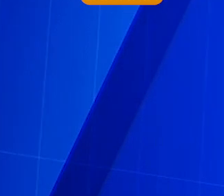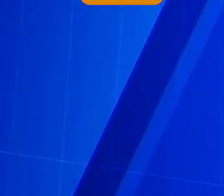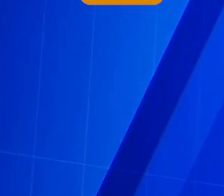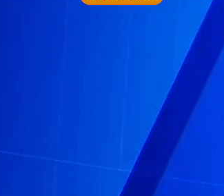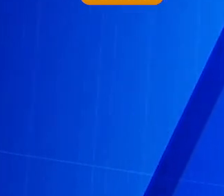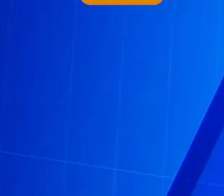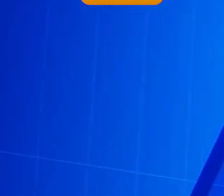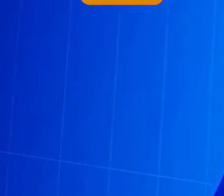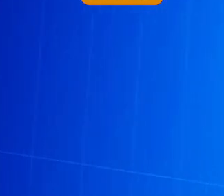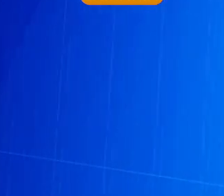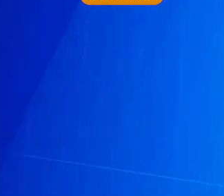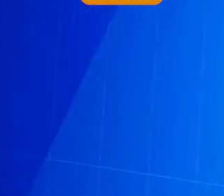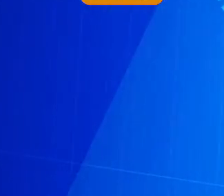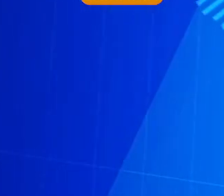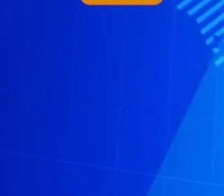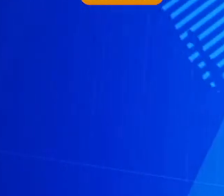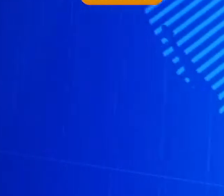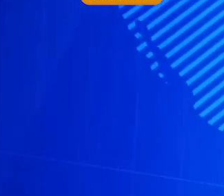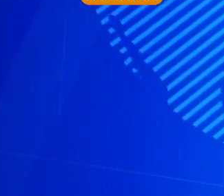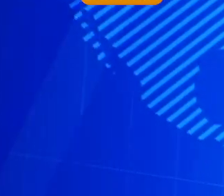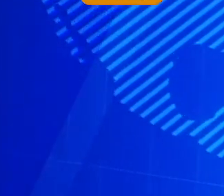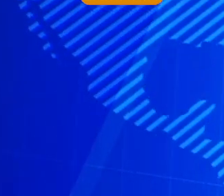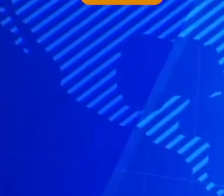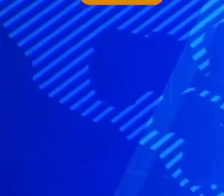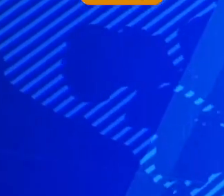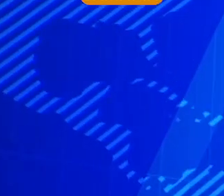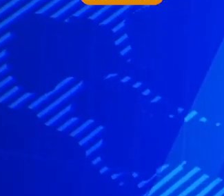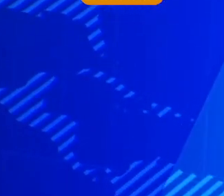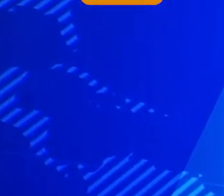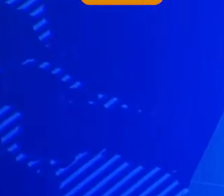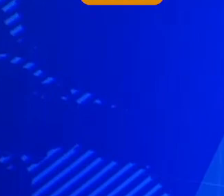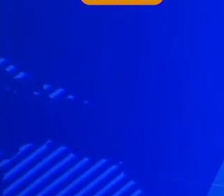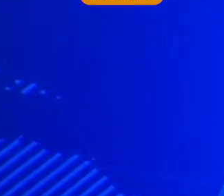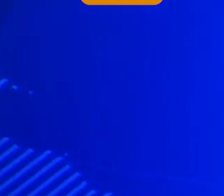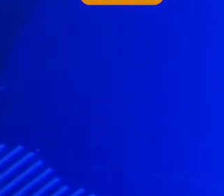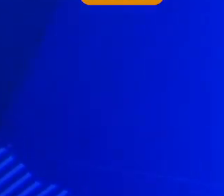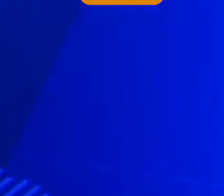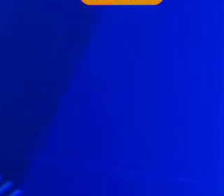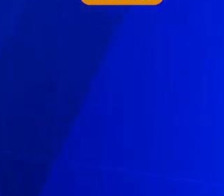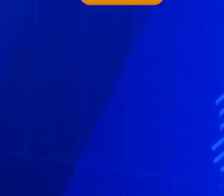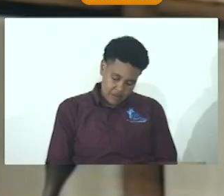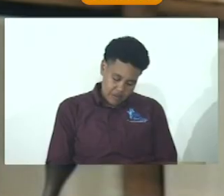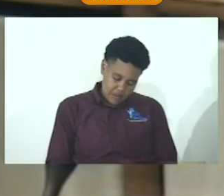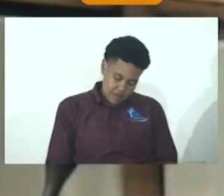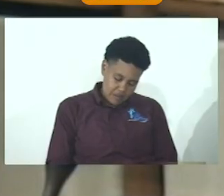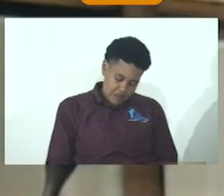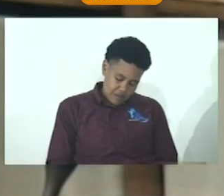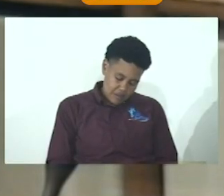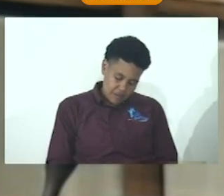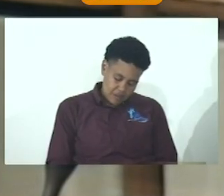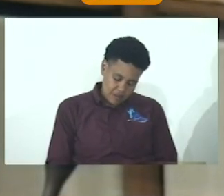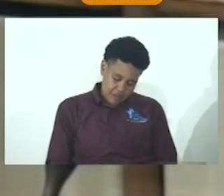of the population being vaccinated. He shared the details of the plan in Parliament on Tuesday. The Health